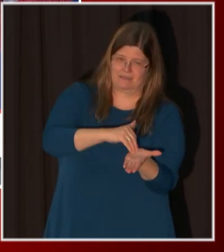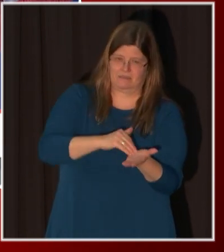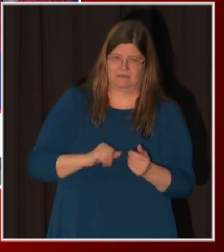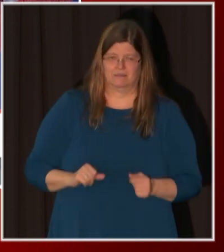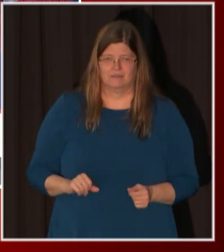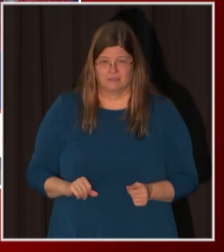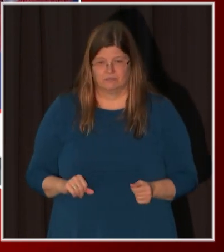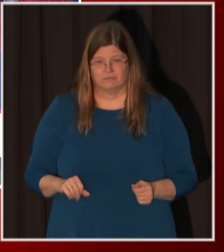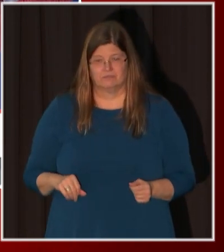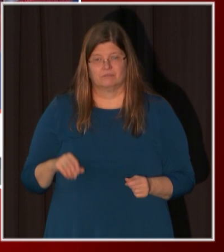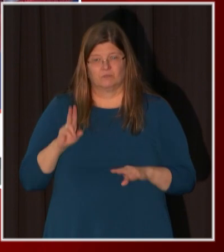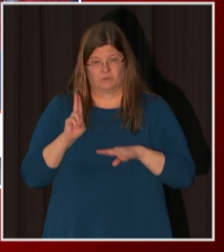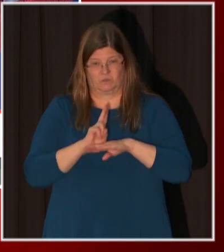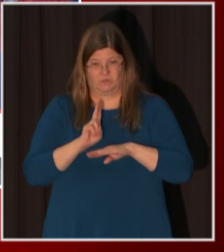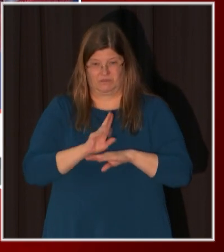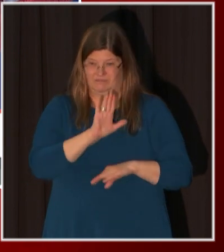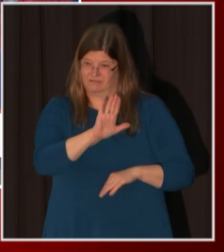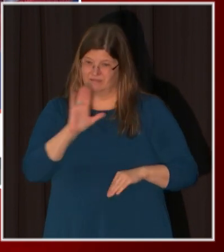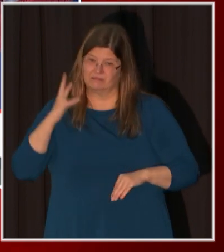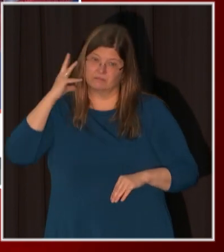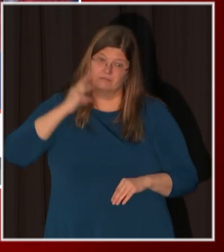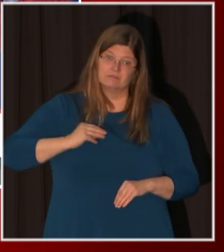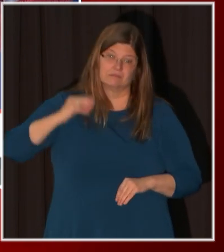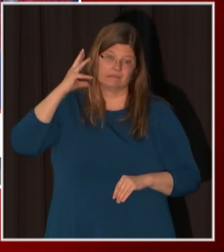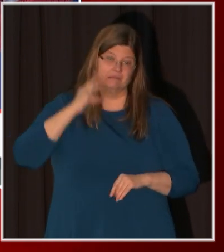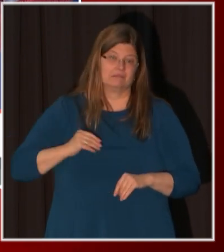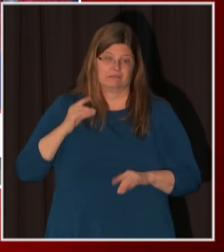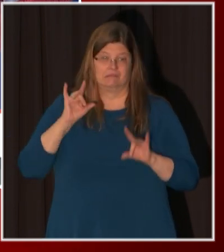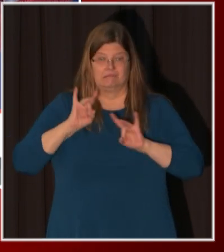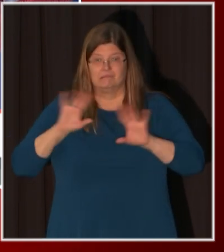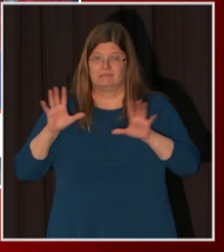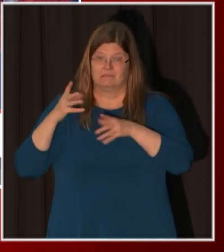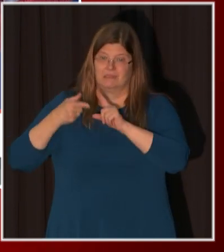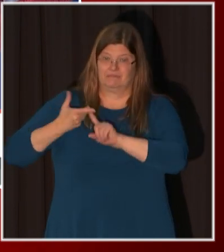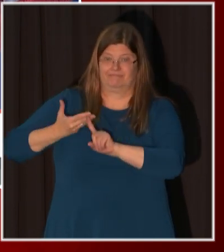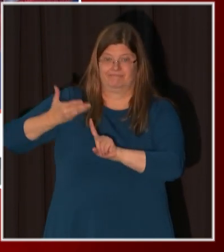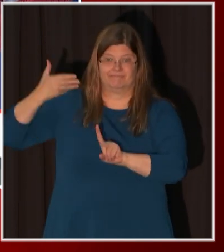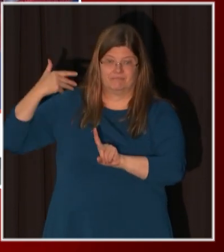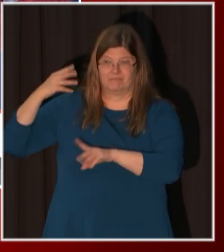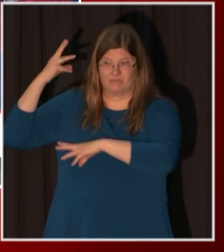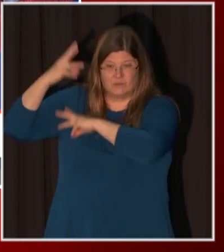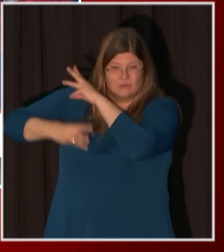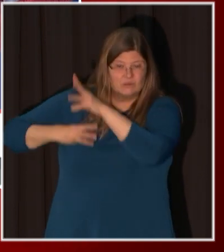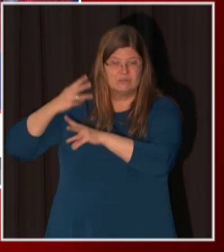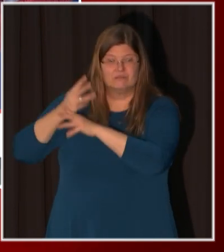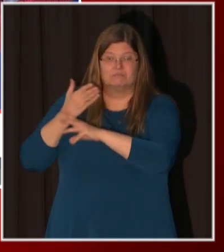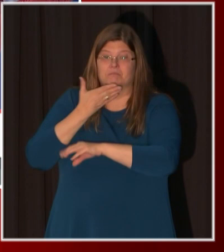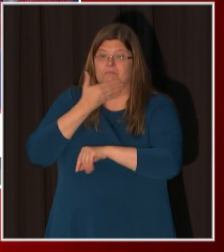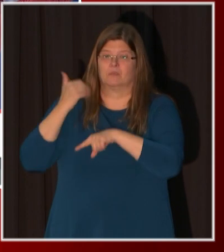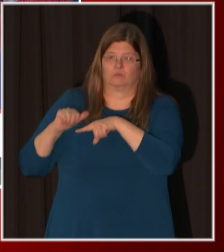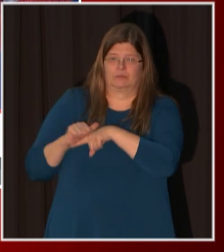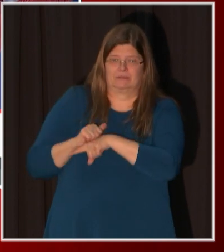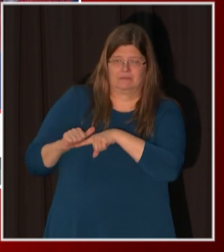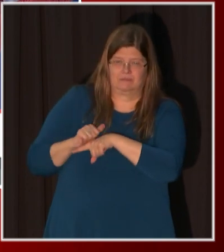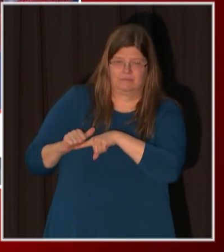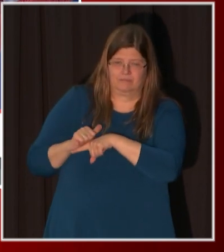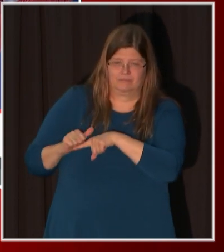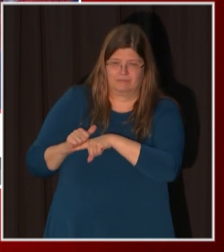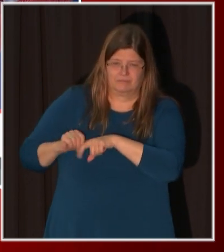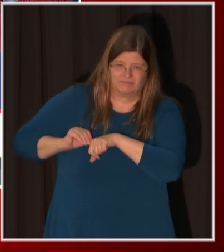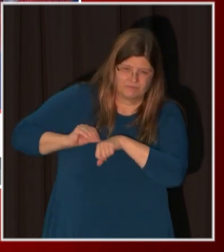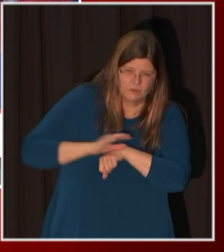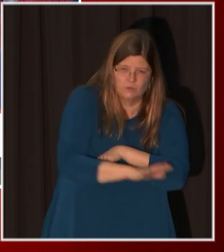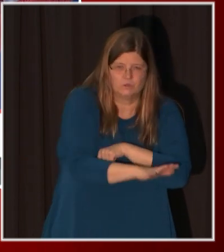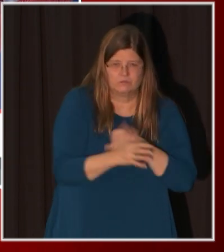vast experience and networks global best practices that can inform how